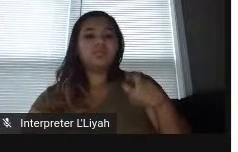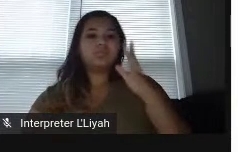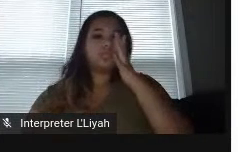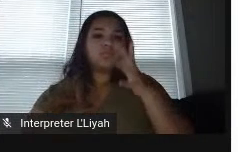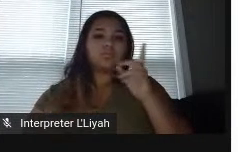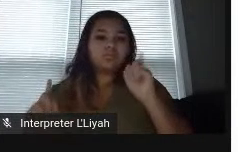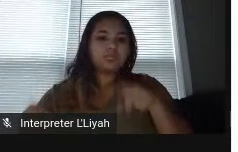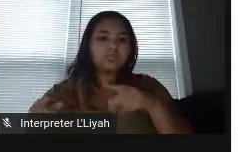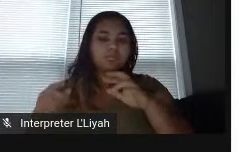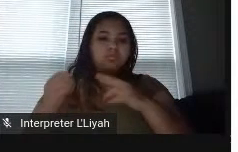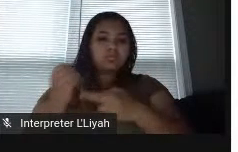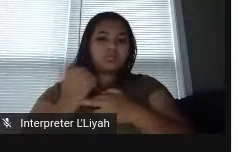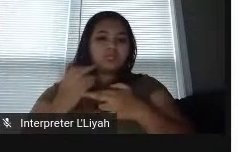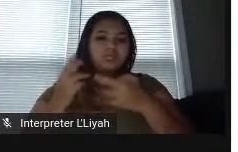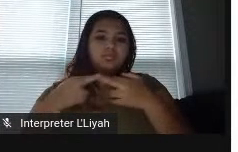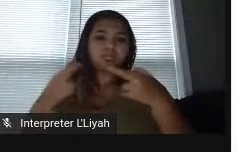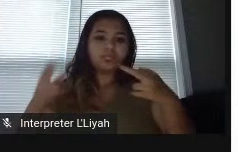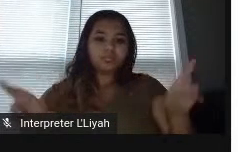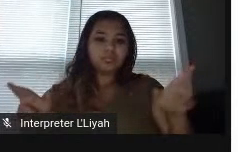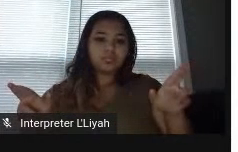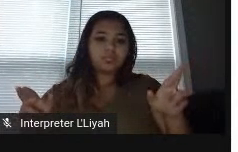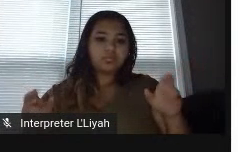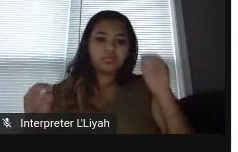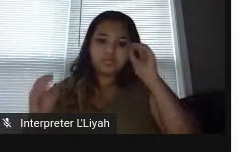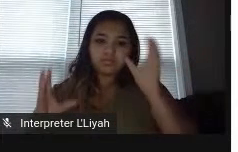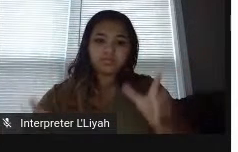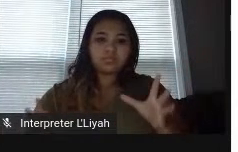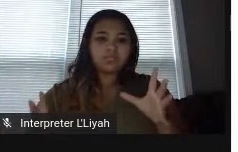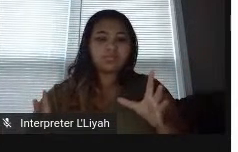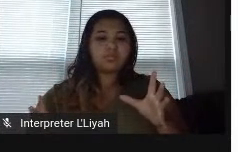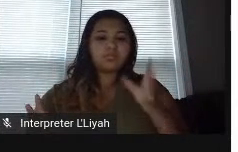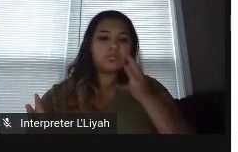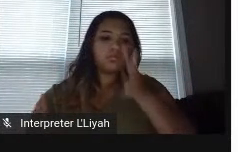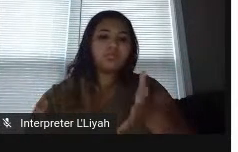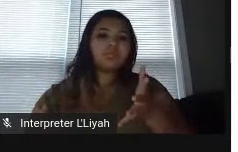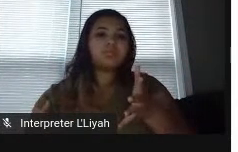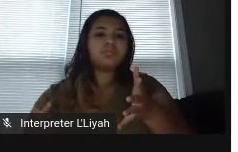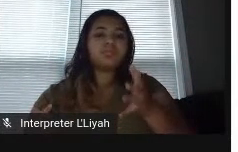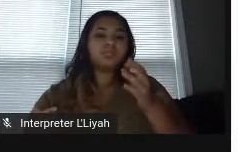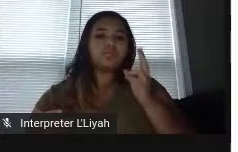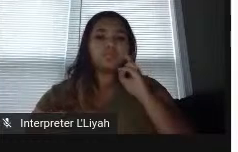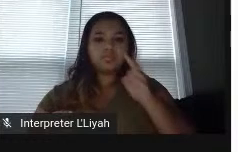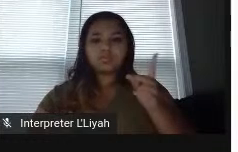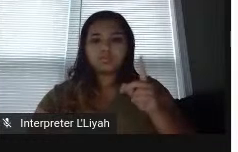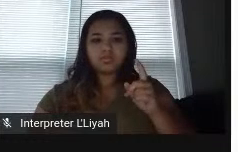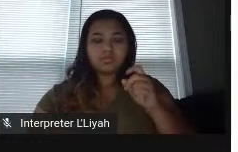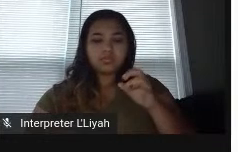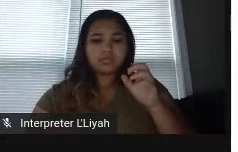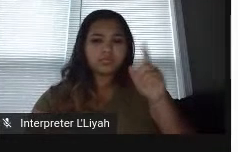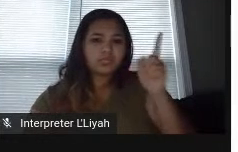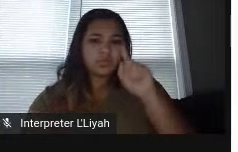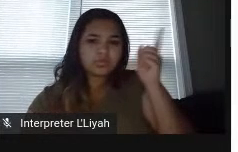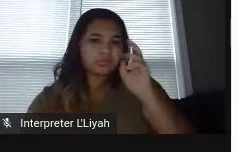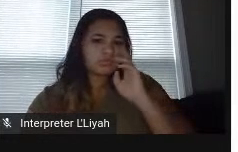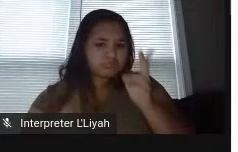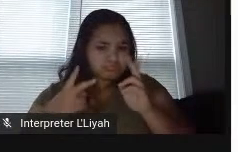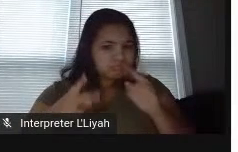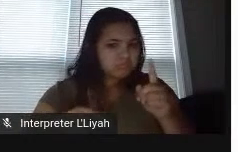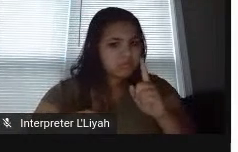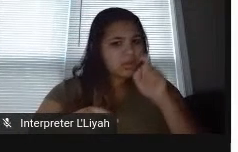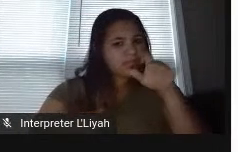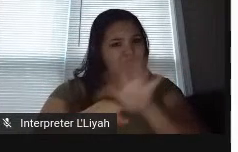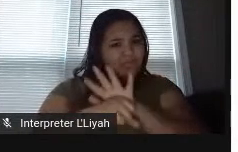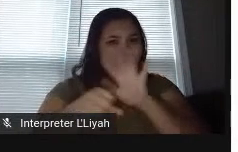will go to the resource room. That resource teacher will see where the holes are missing, not teach